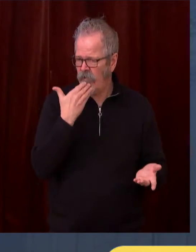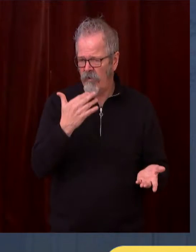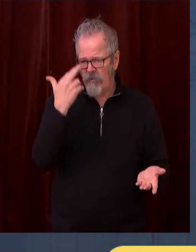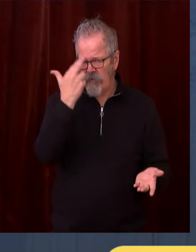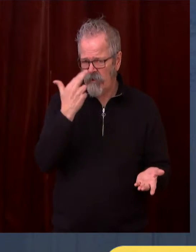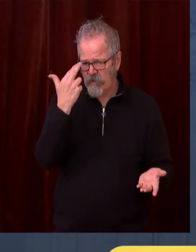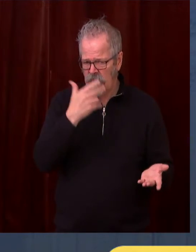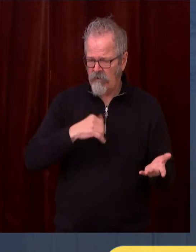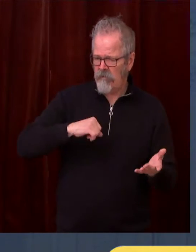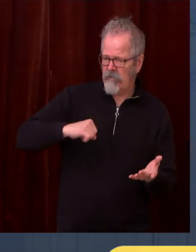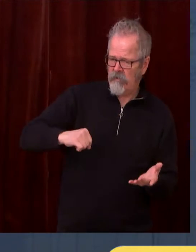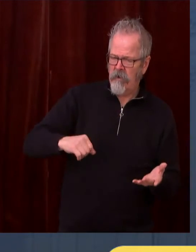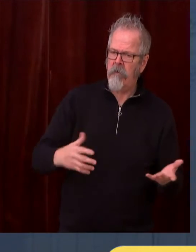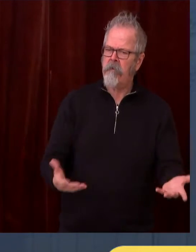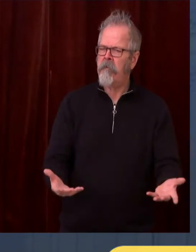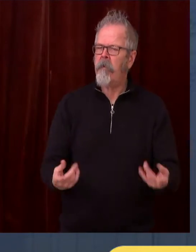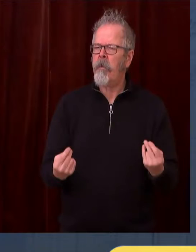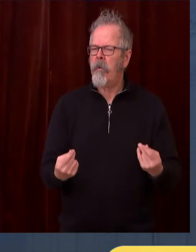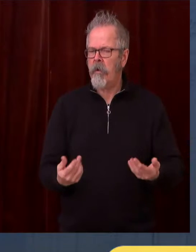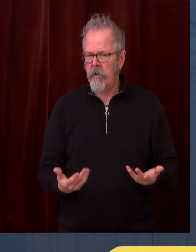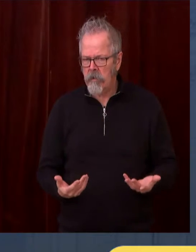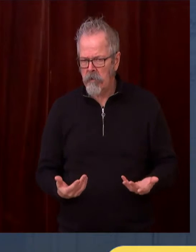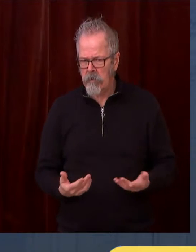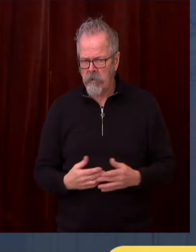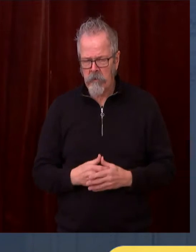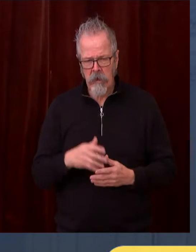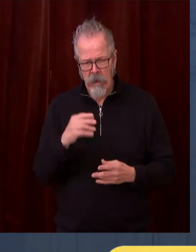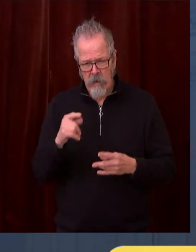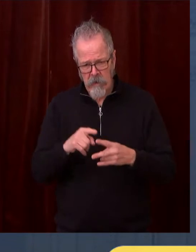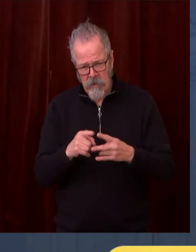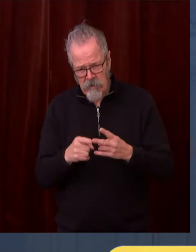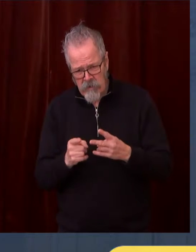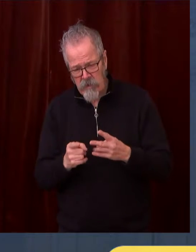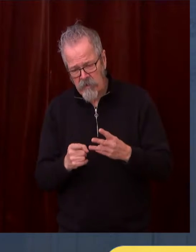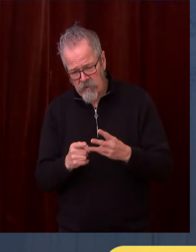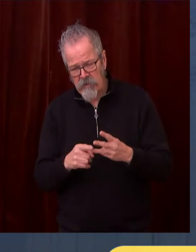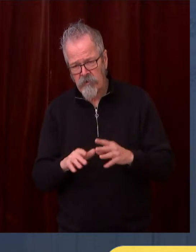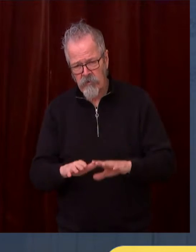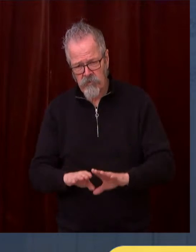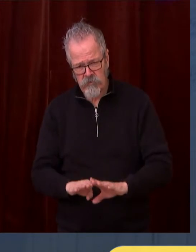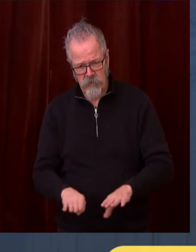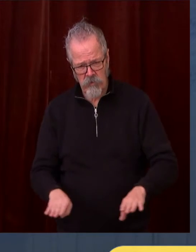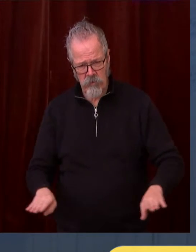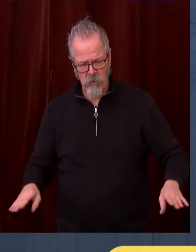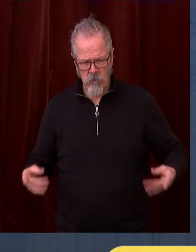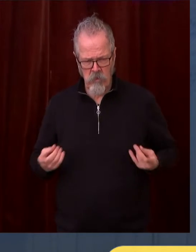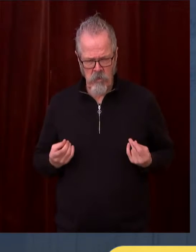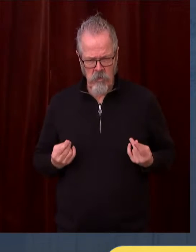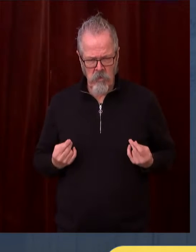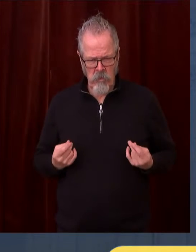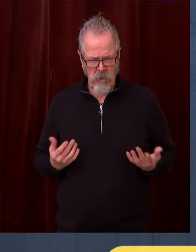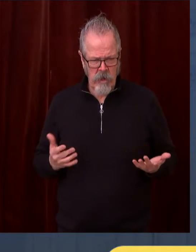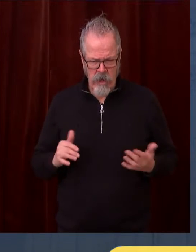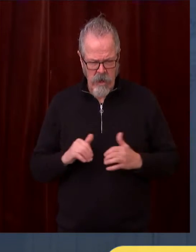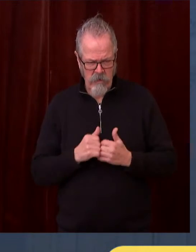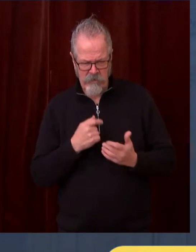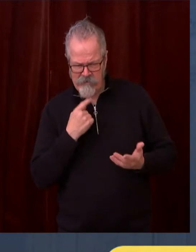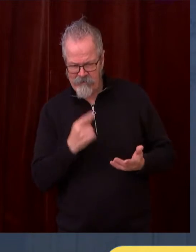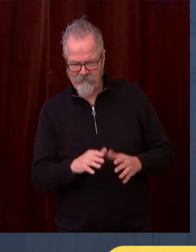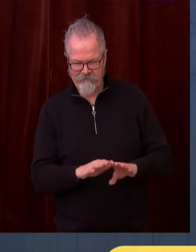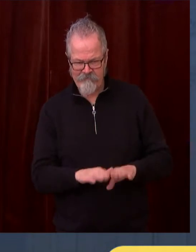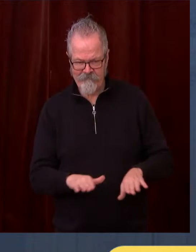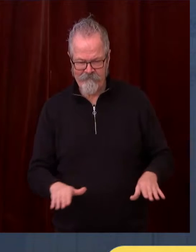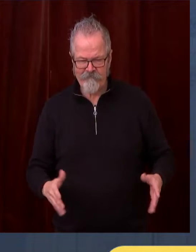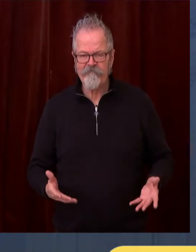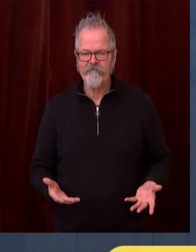At this time, this vaccine has been authorized for individuals down to age 16. We need now to